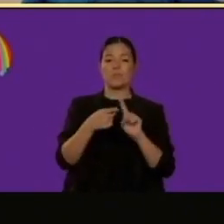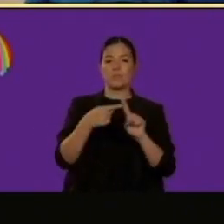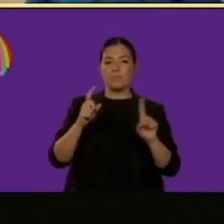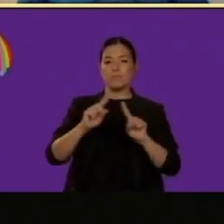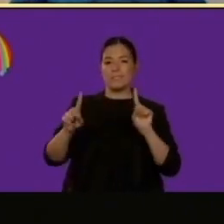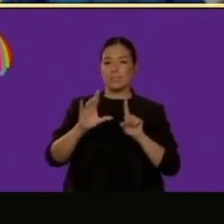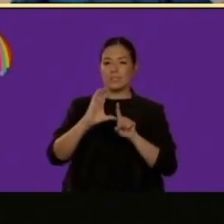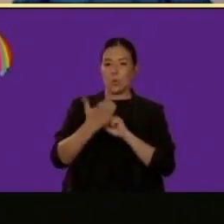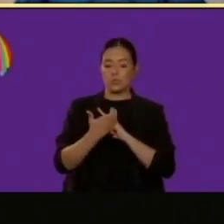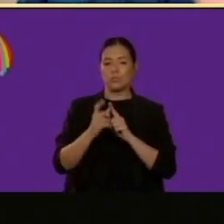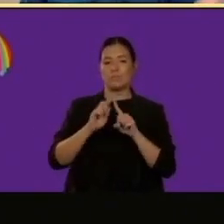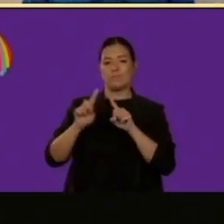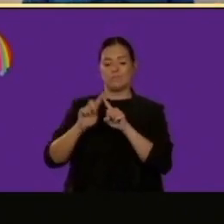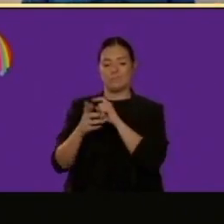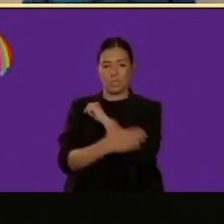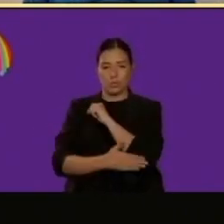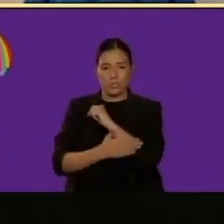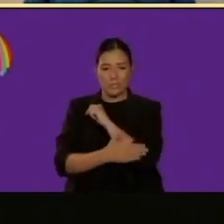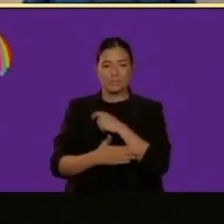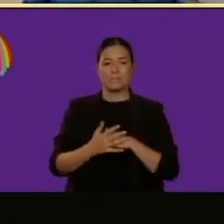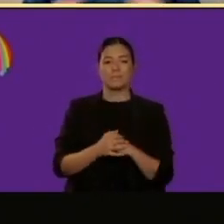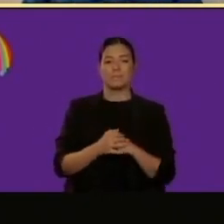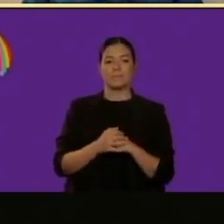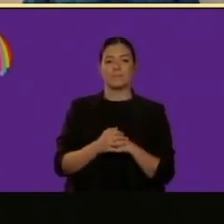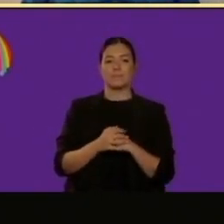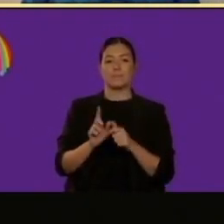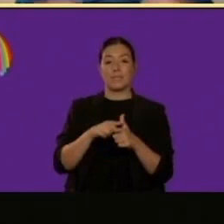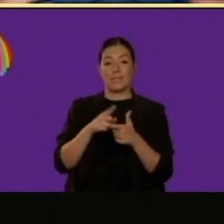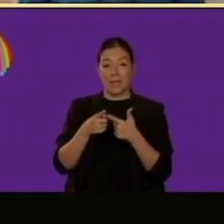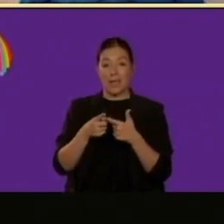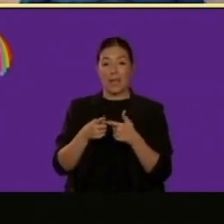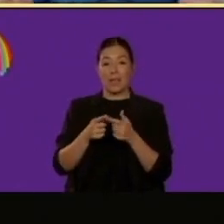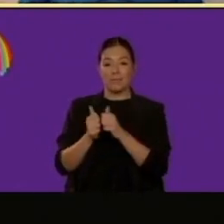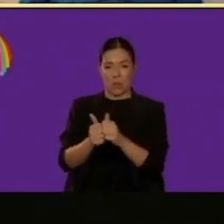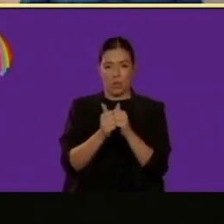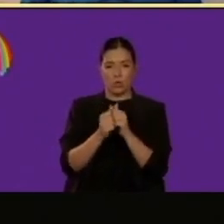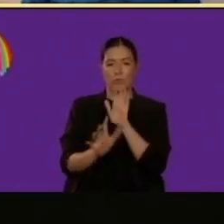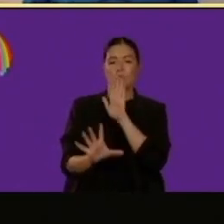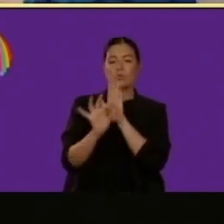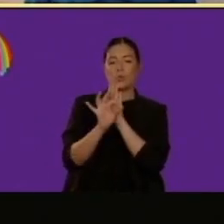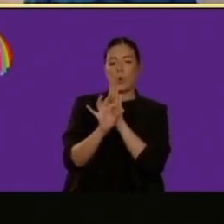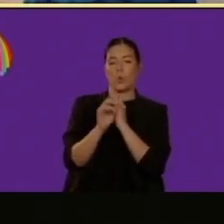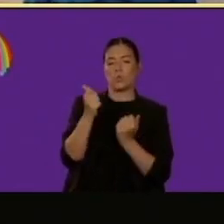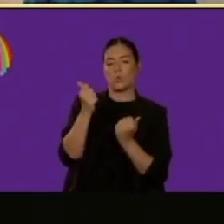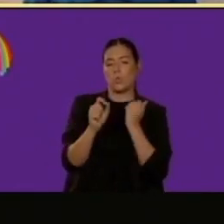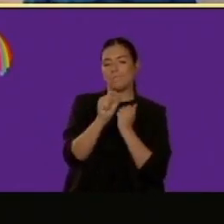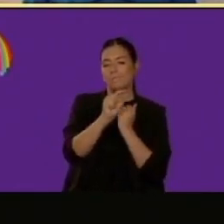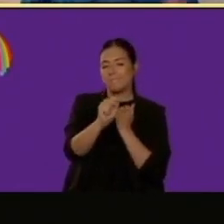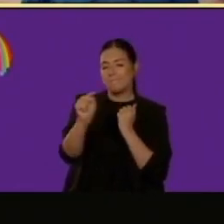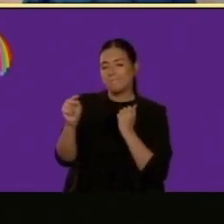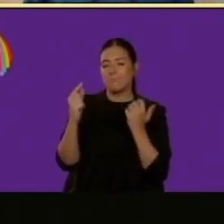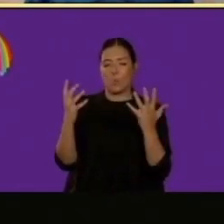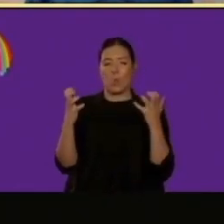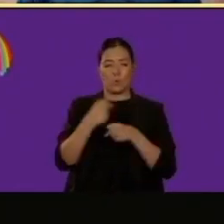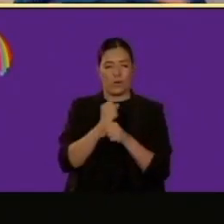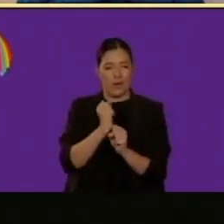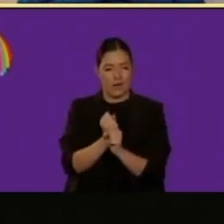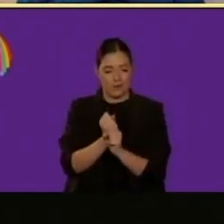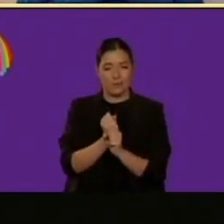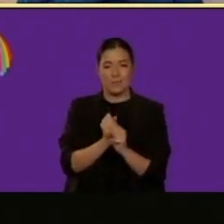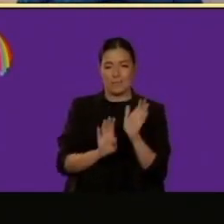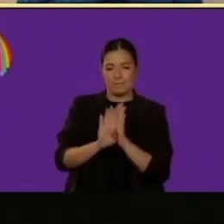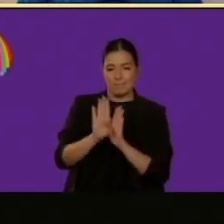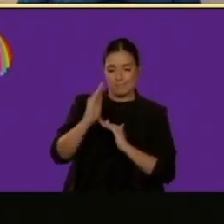well designed because we have different types of learning, and we as educators design